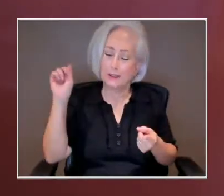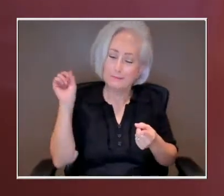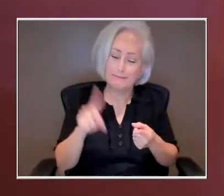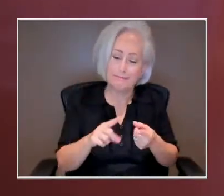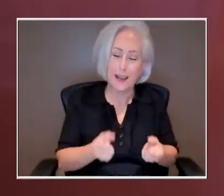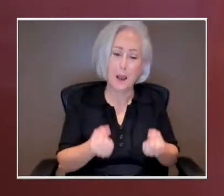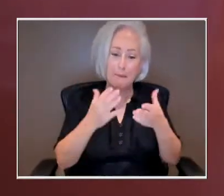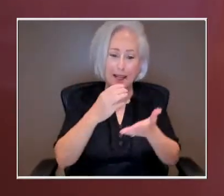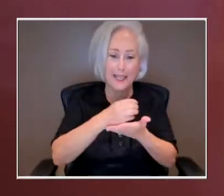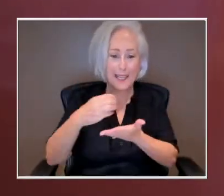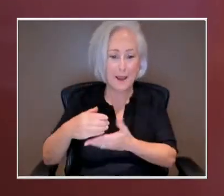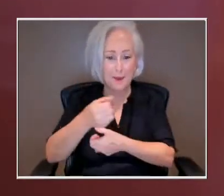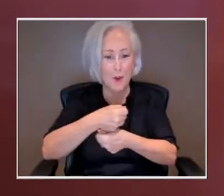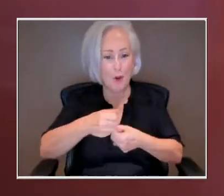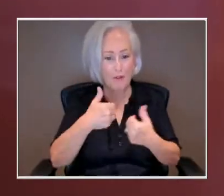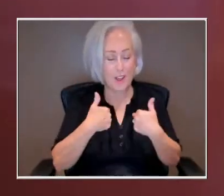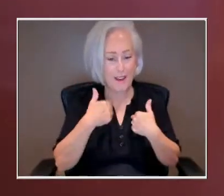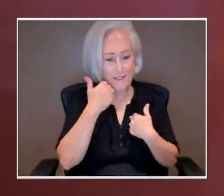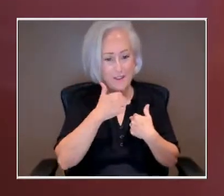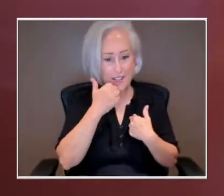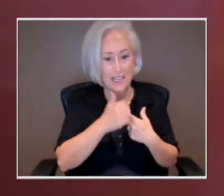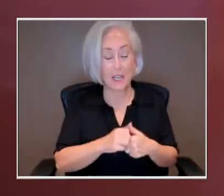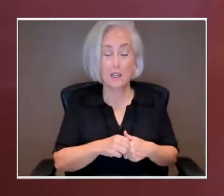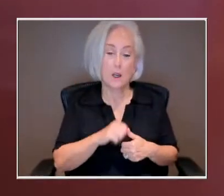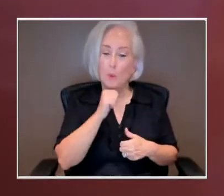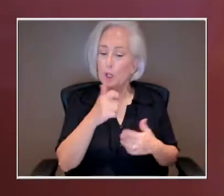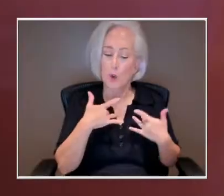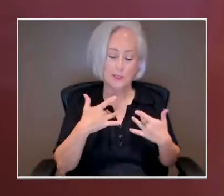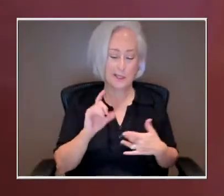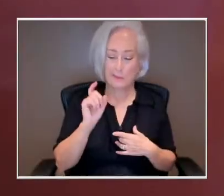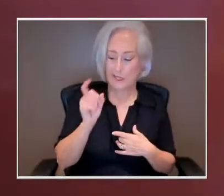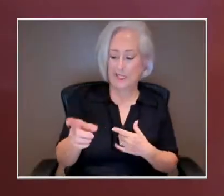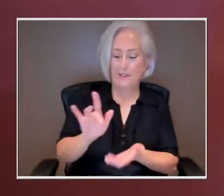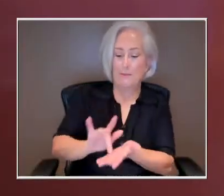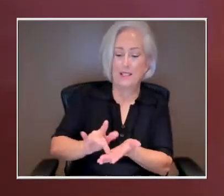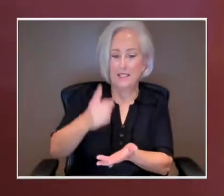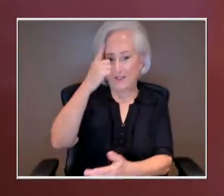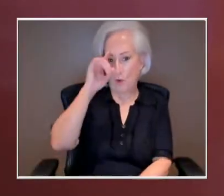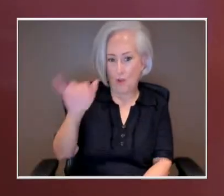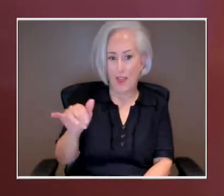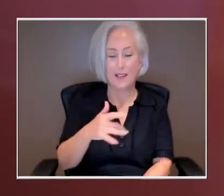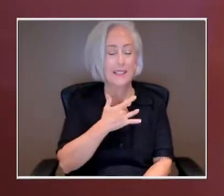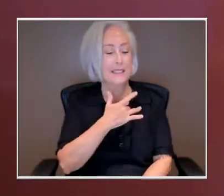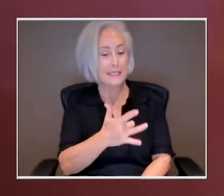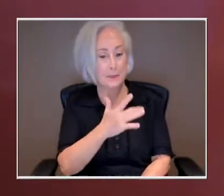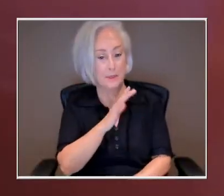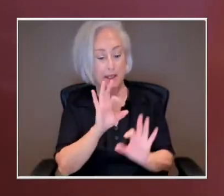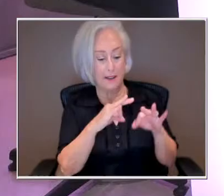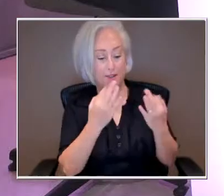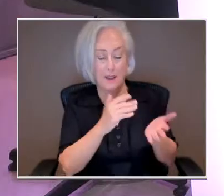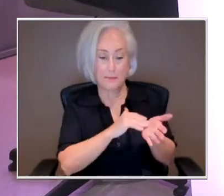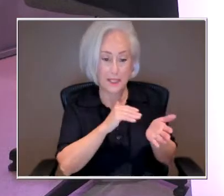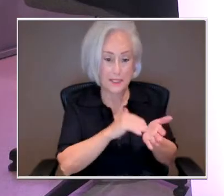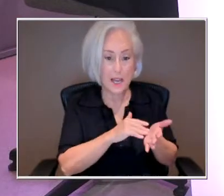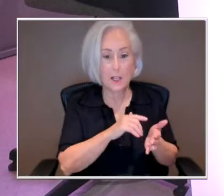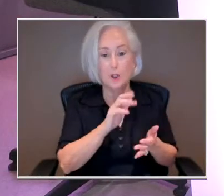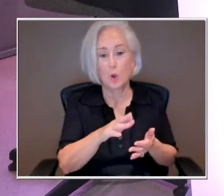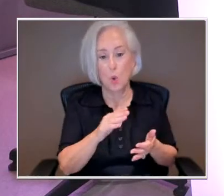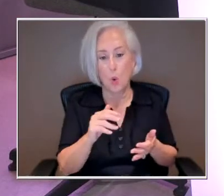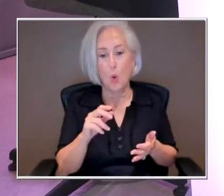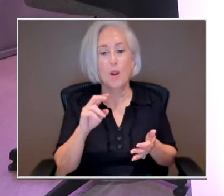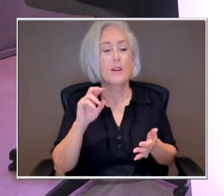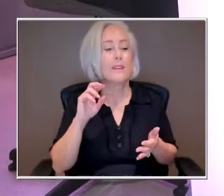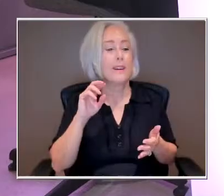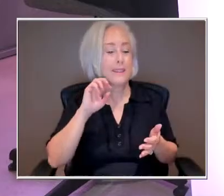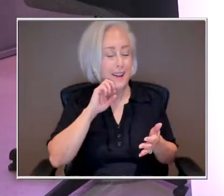don't prescribe medications for that. Primary care physicians and psychiatrists sometimes can help with that. But no more 8 sodas a day.